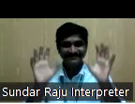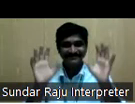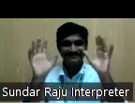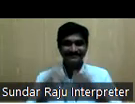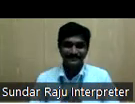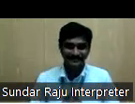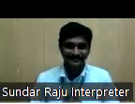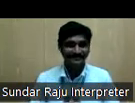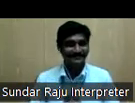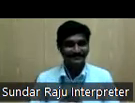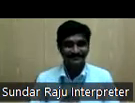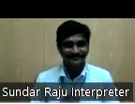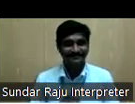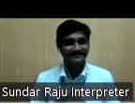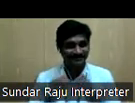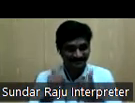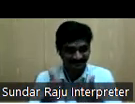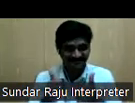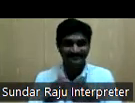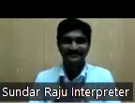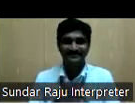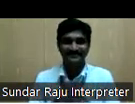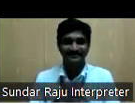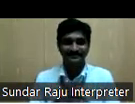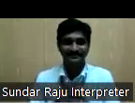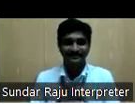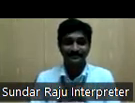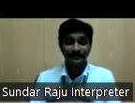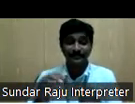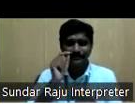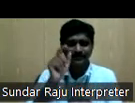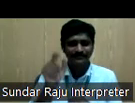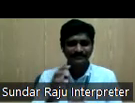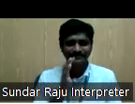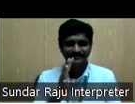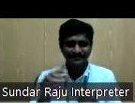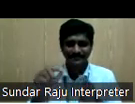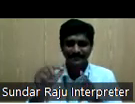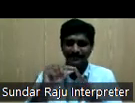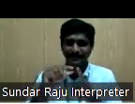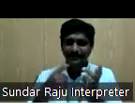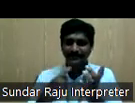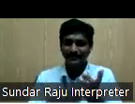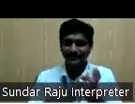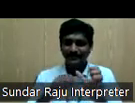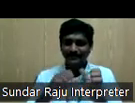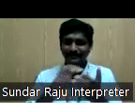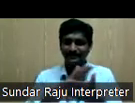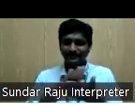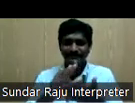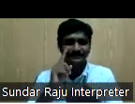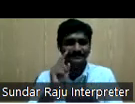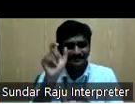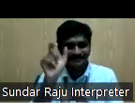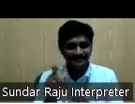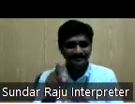Okay. Before we move forward, Prachi, would you like to just say a few words about the compendium before we request Mr.